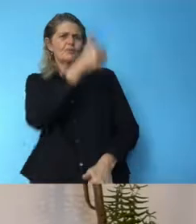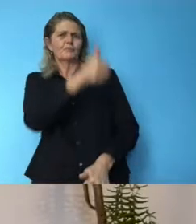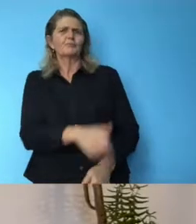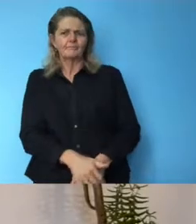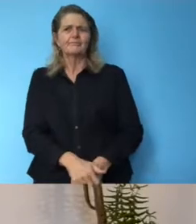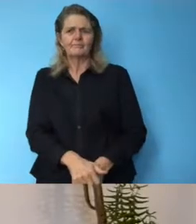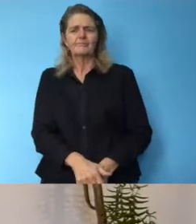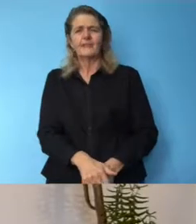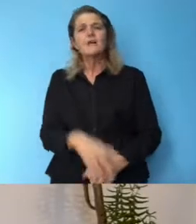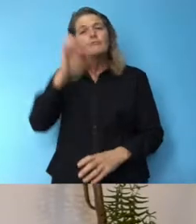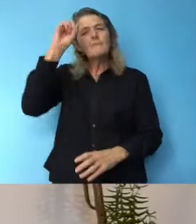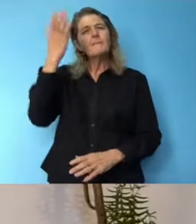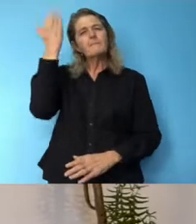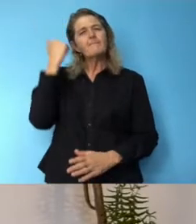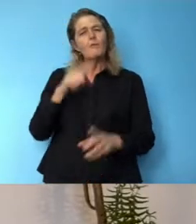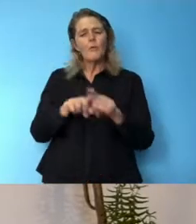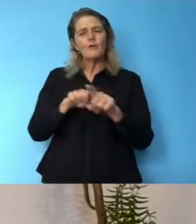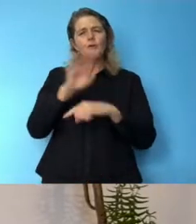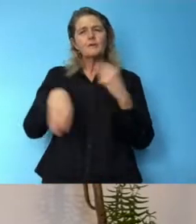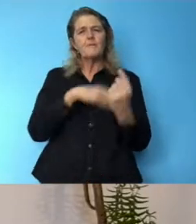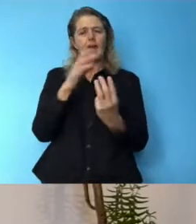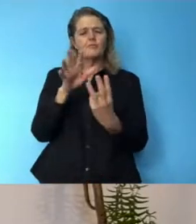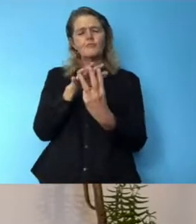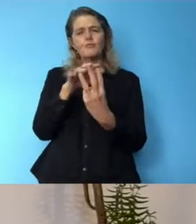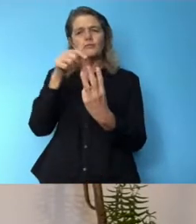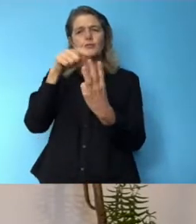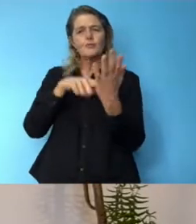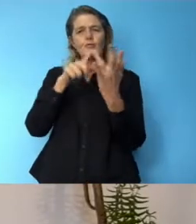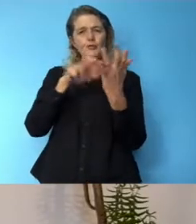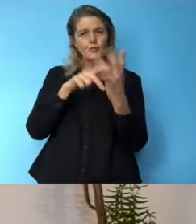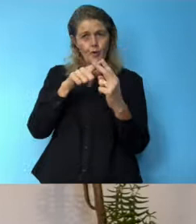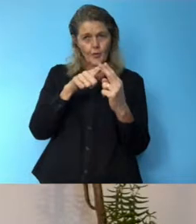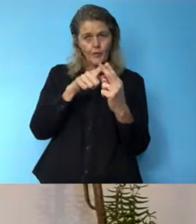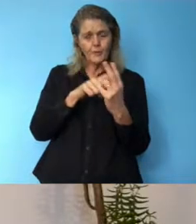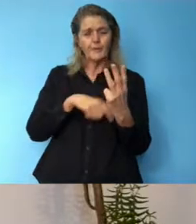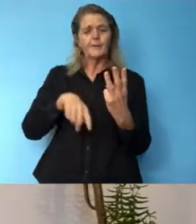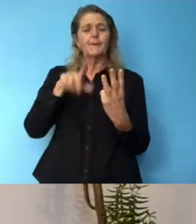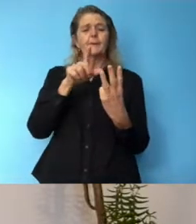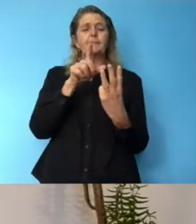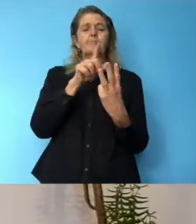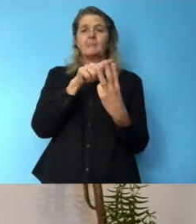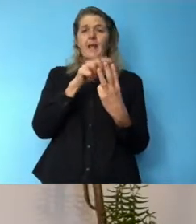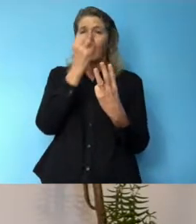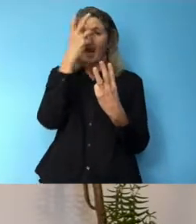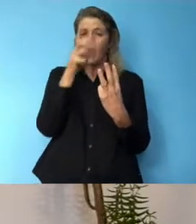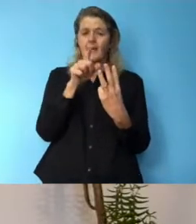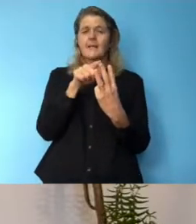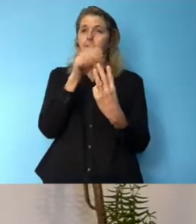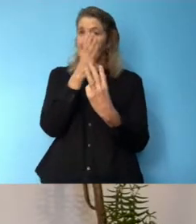together they make each other talk. It's these kind of relationships of hue that works in colour, with